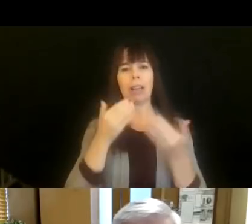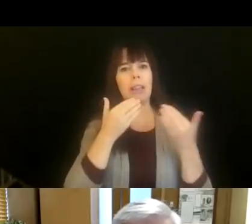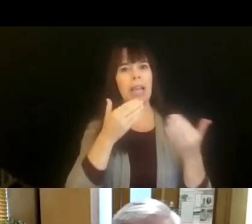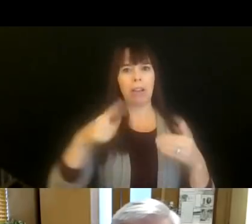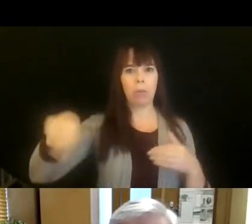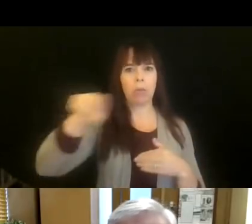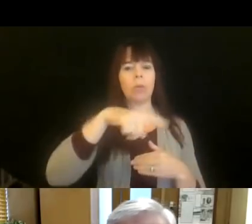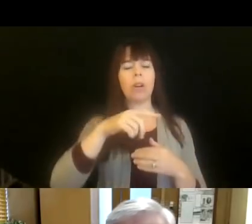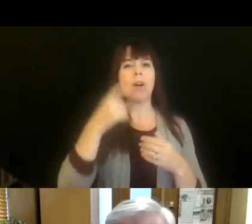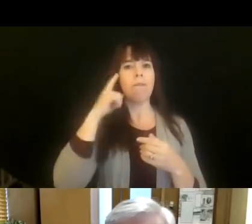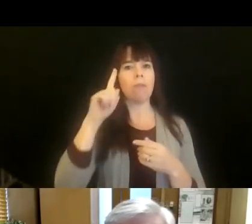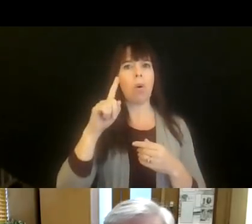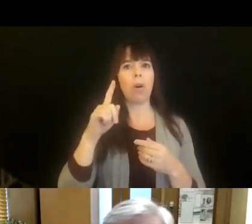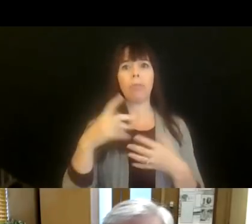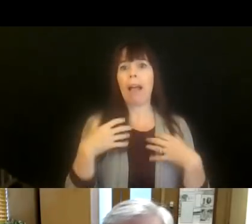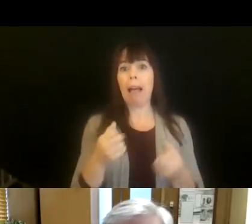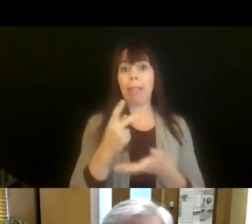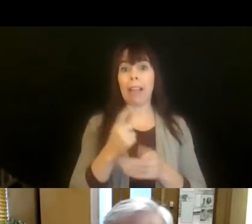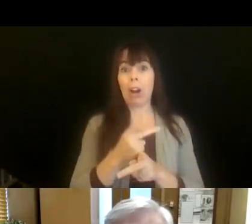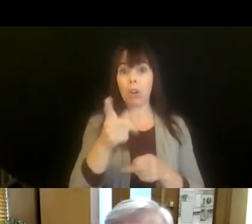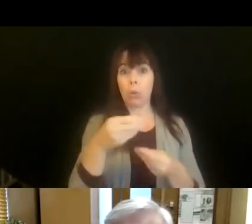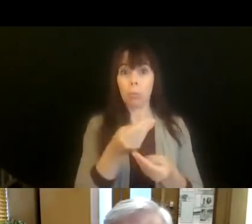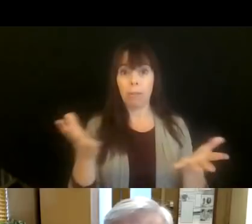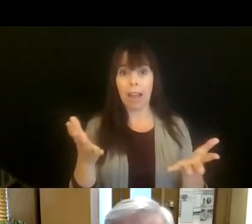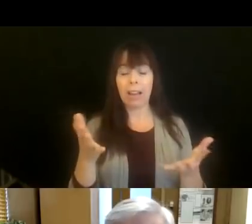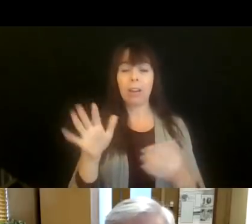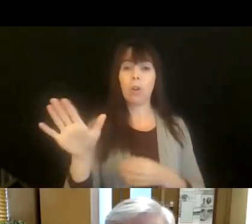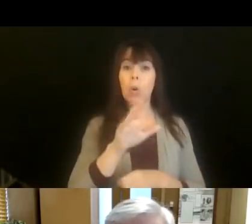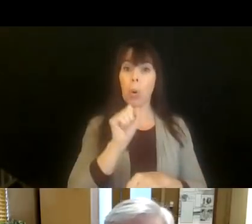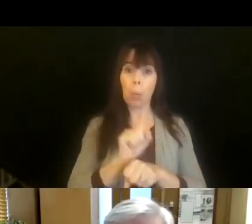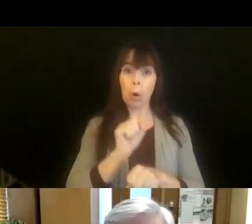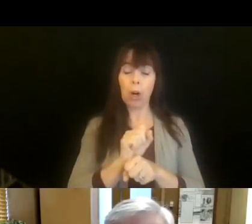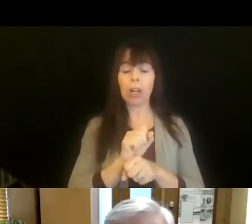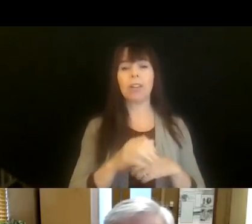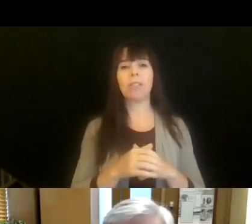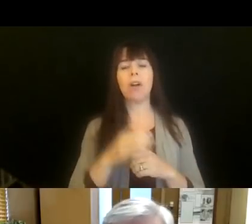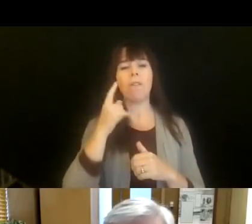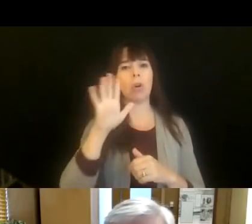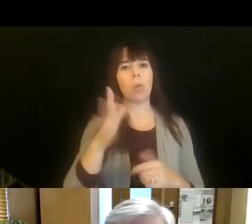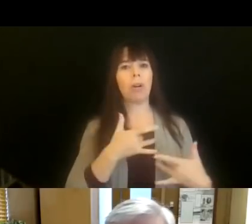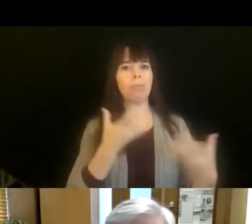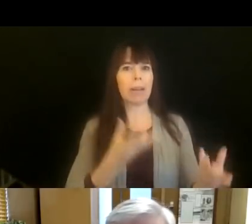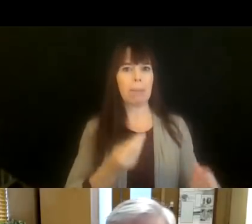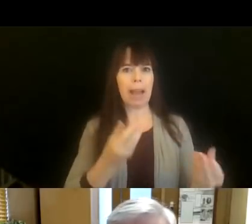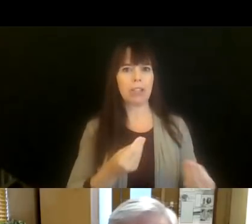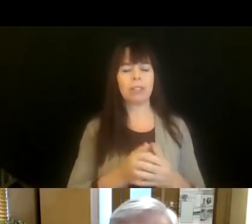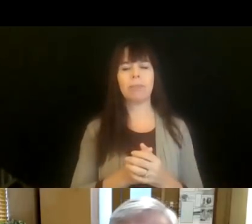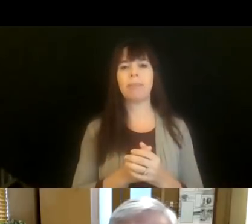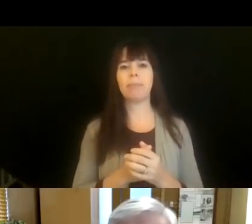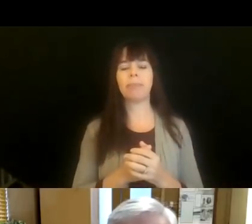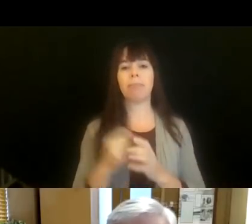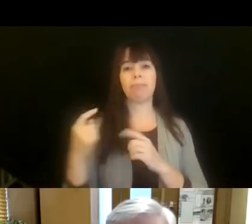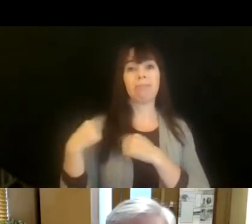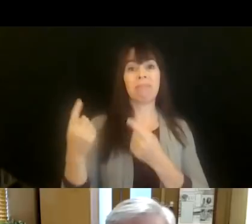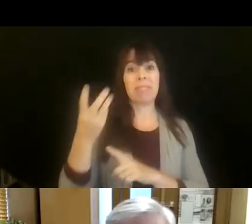you for the healthcare you provide, for your work in all of our missions, and for your compassion. These last